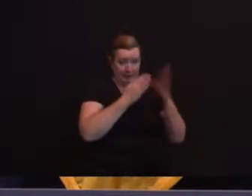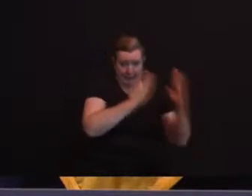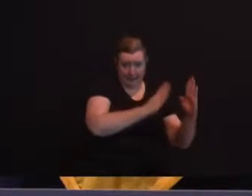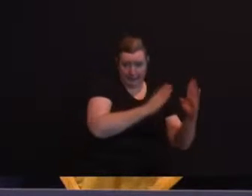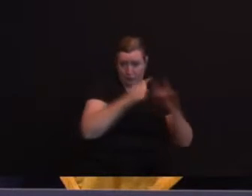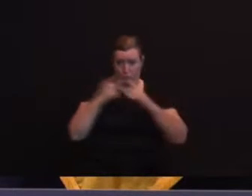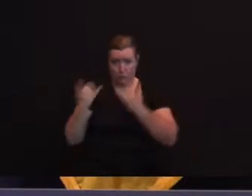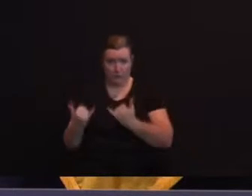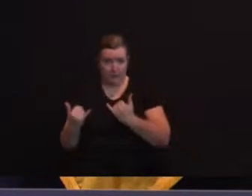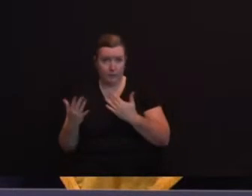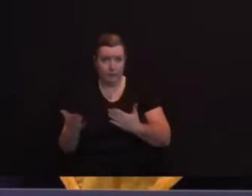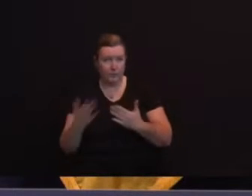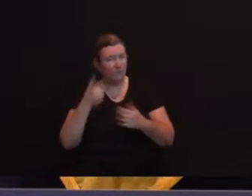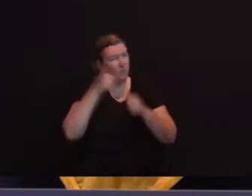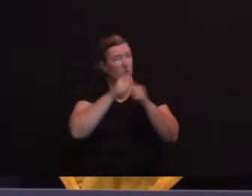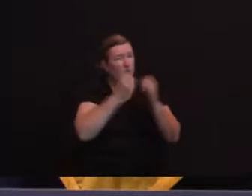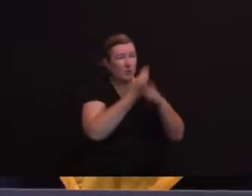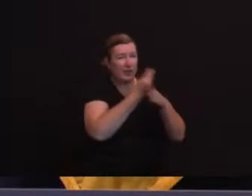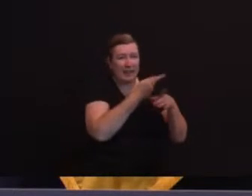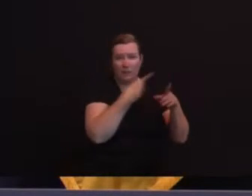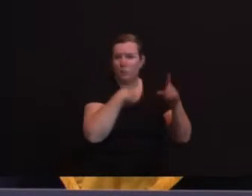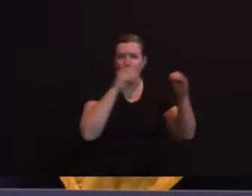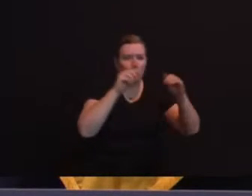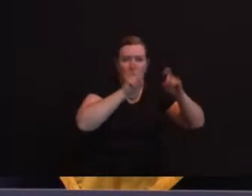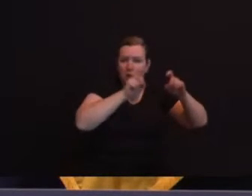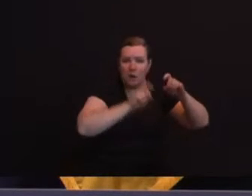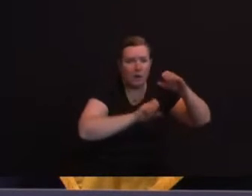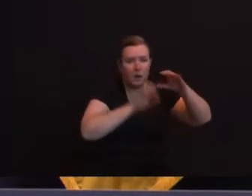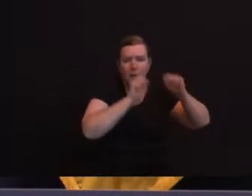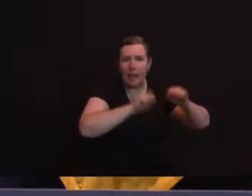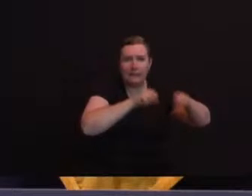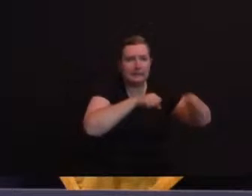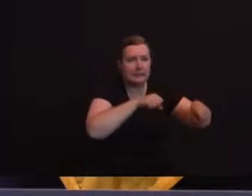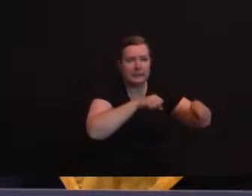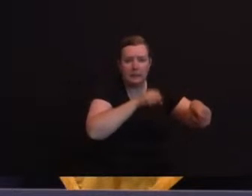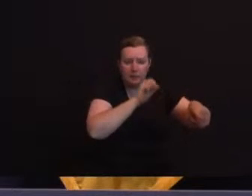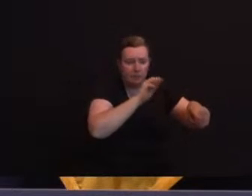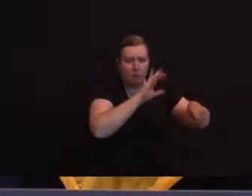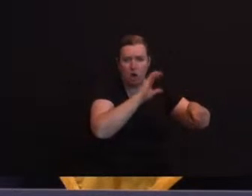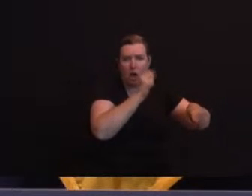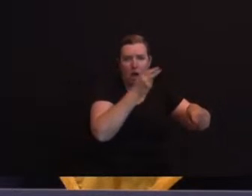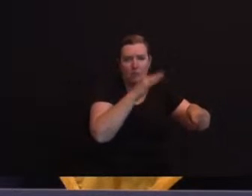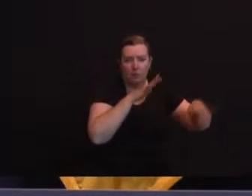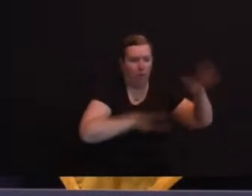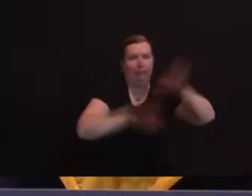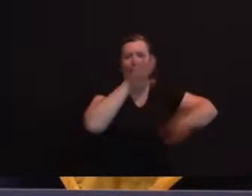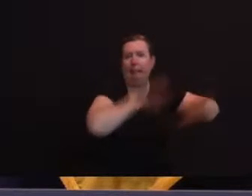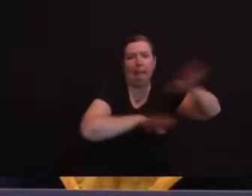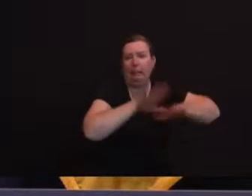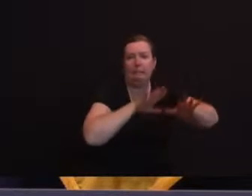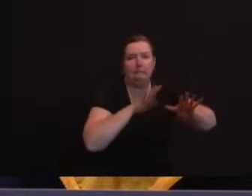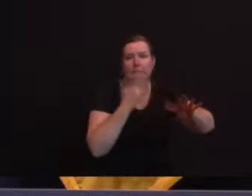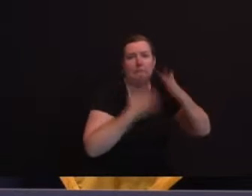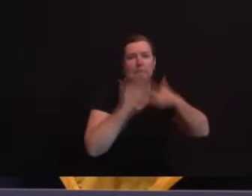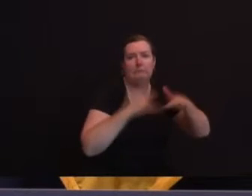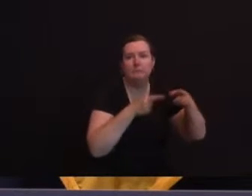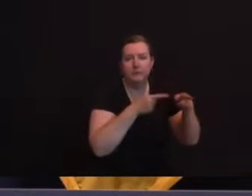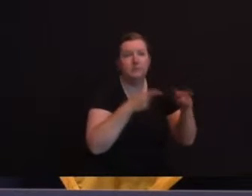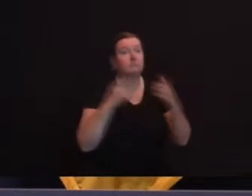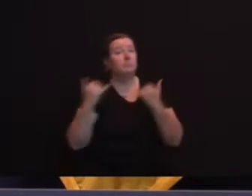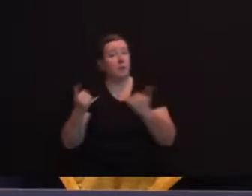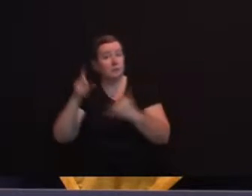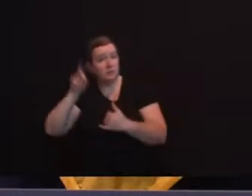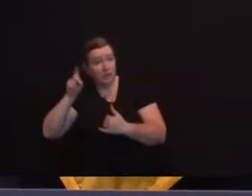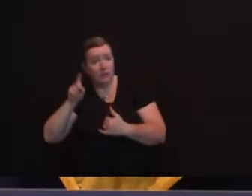testing capacity in March and April. No one did, and we were not immune to that. And we now have, we're testing